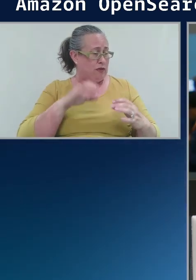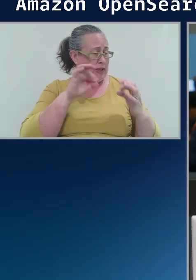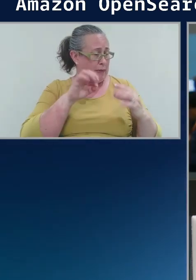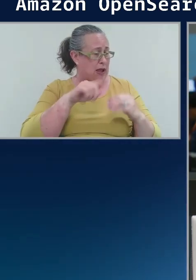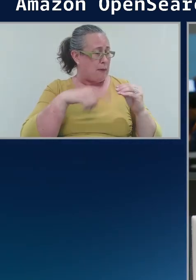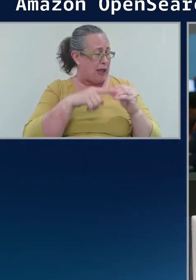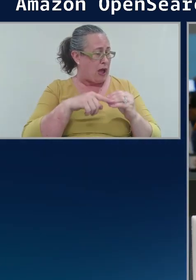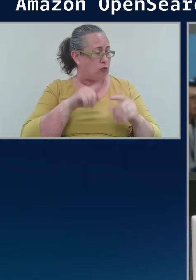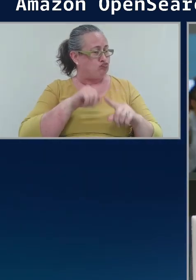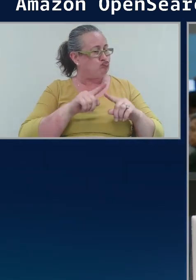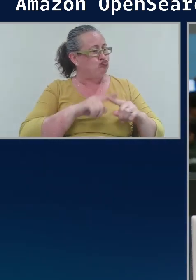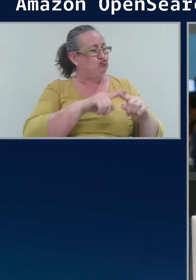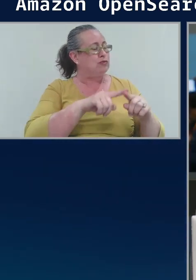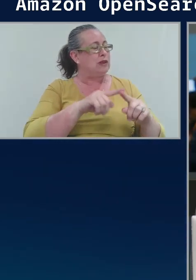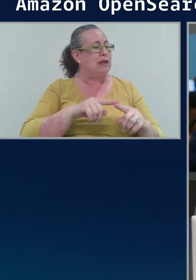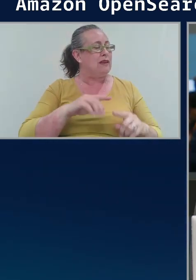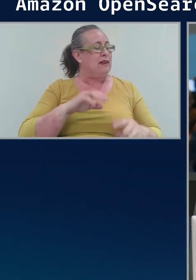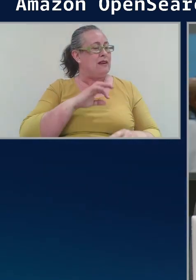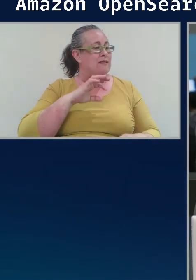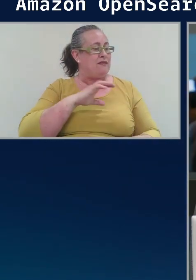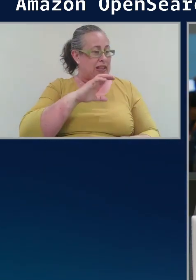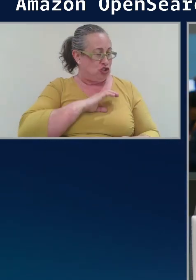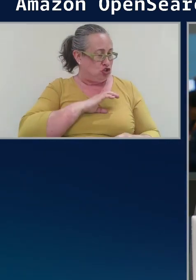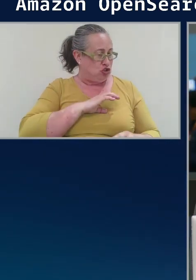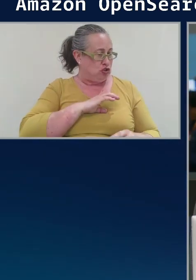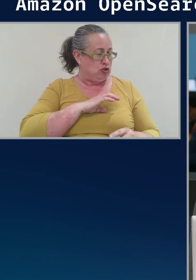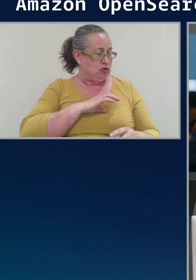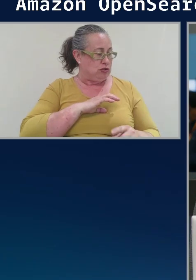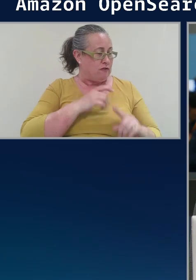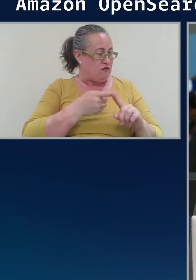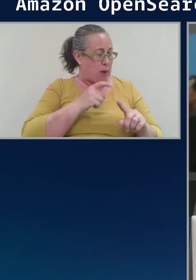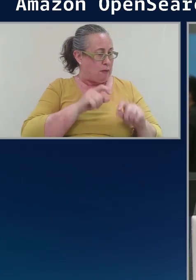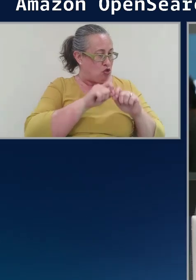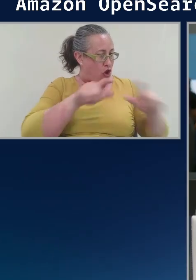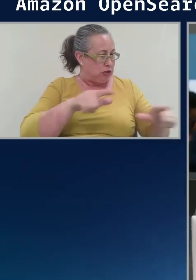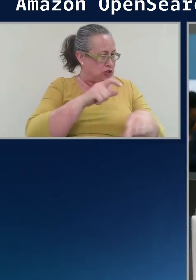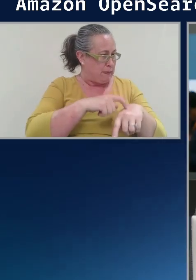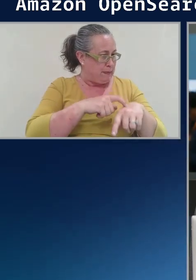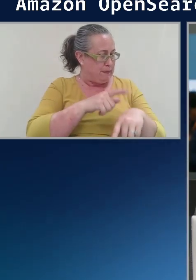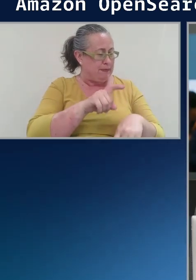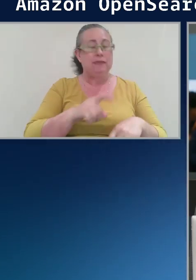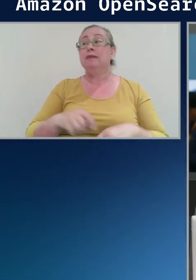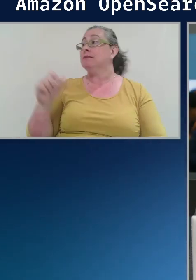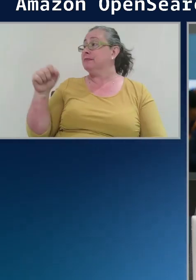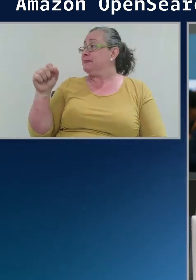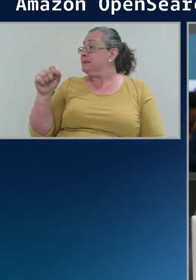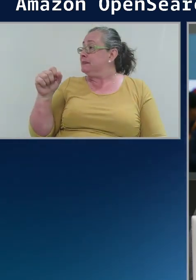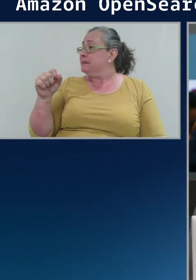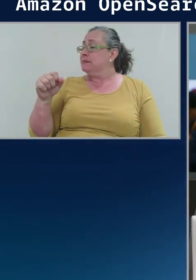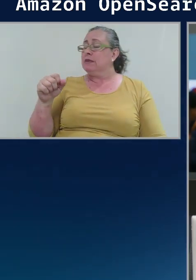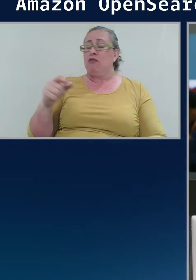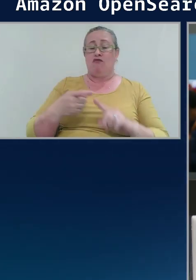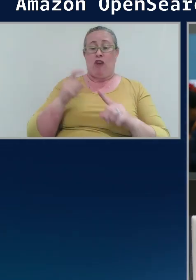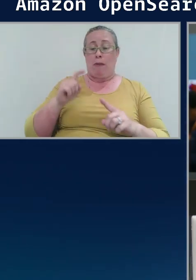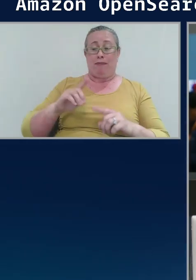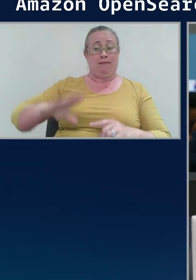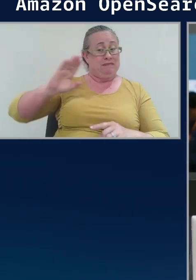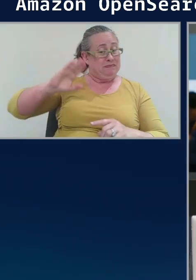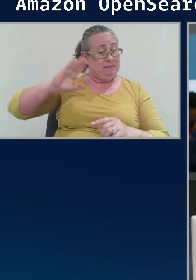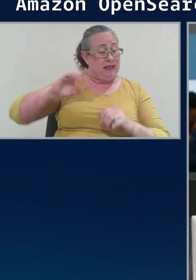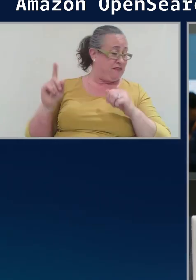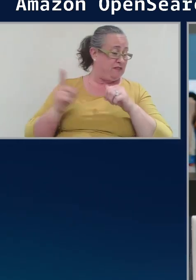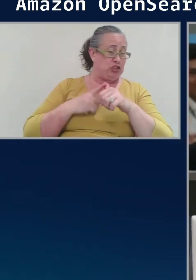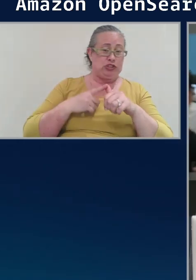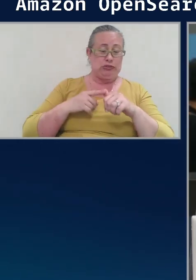feature since it's been launched? We have actually. We've had since our initial preview launch at reInvent